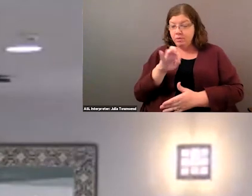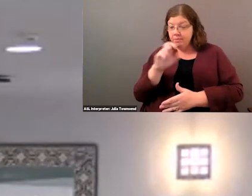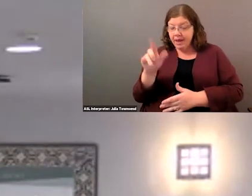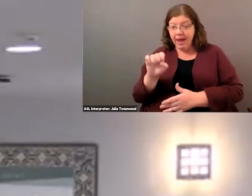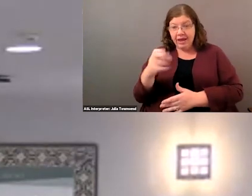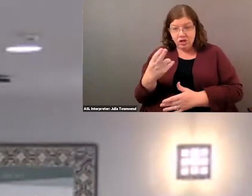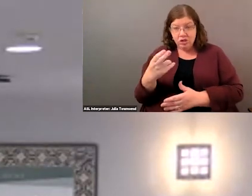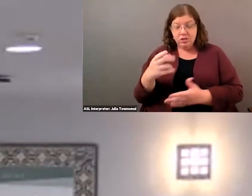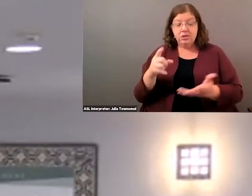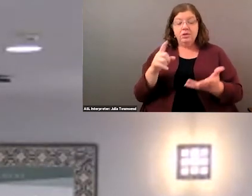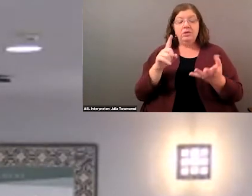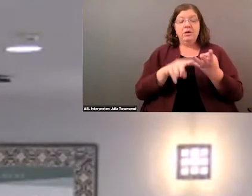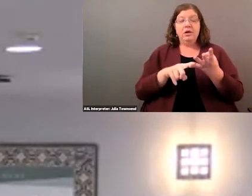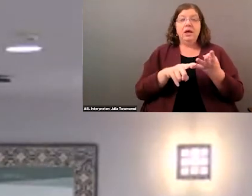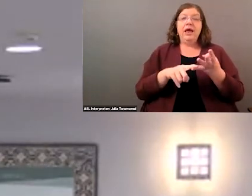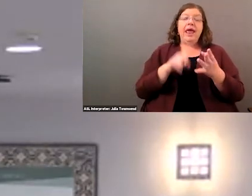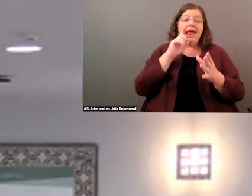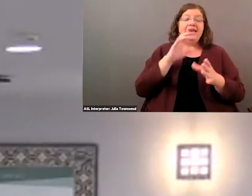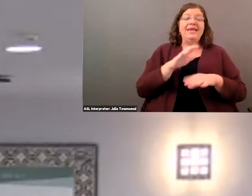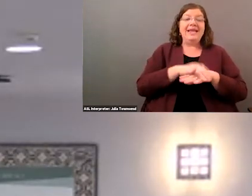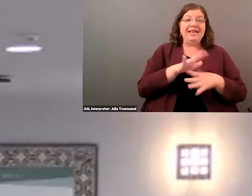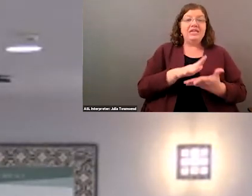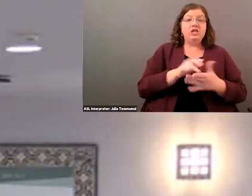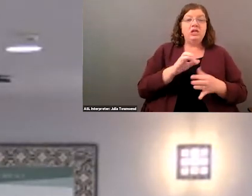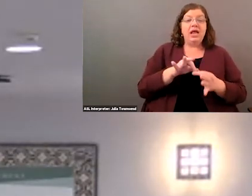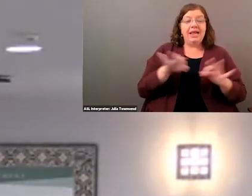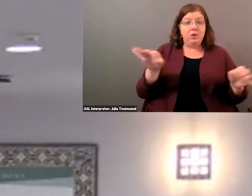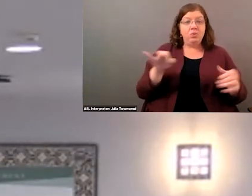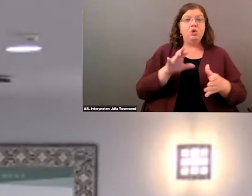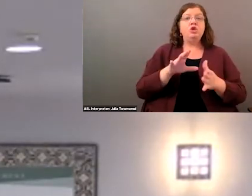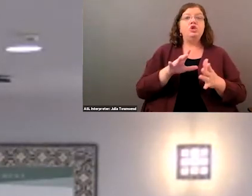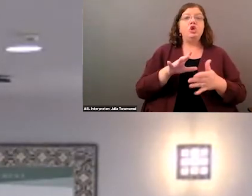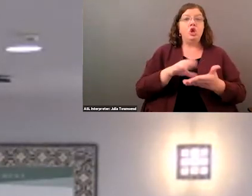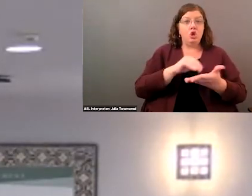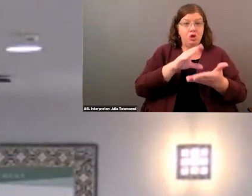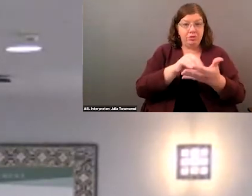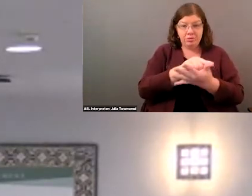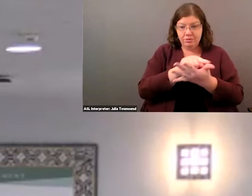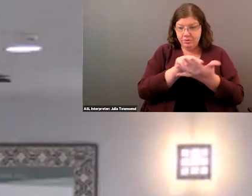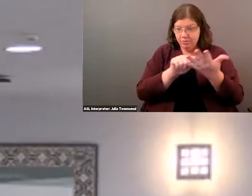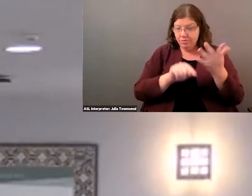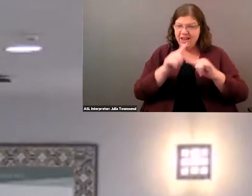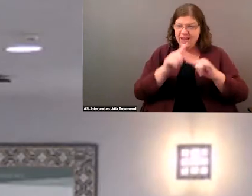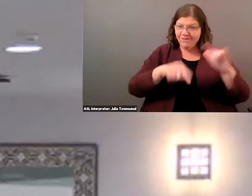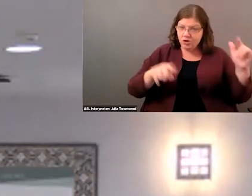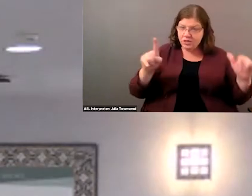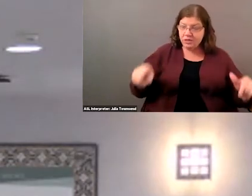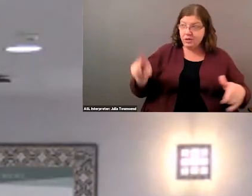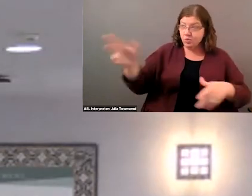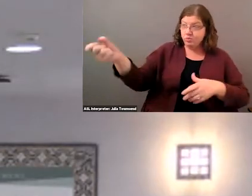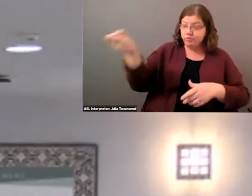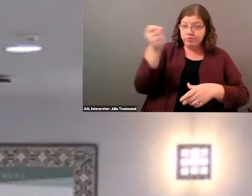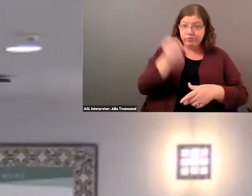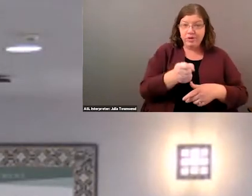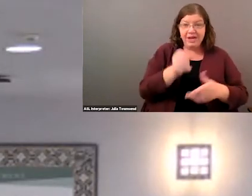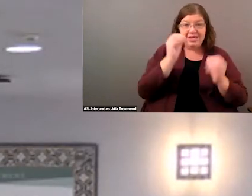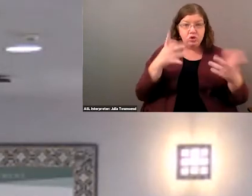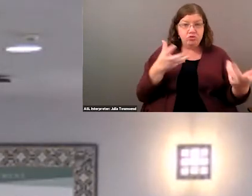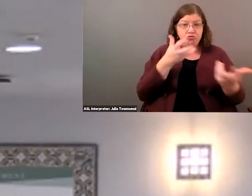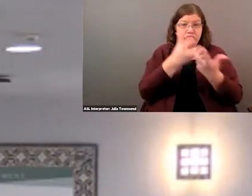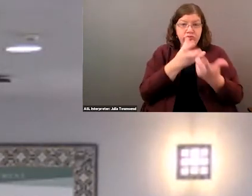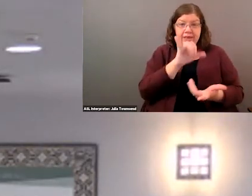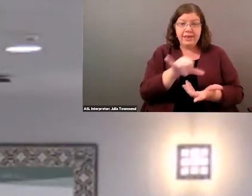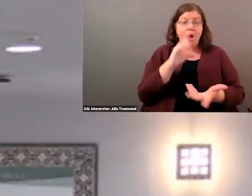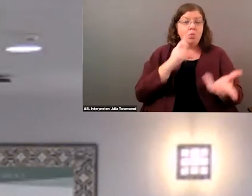is certainly, has my support. Thank you, and thank you for bringing that forward. Certainly, thank you. Please,